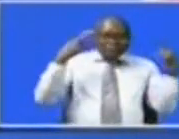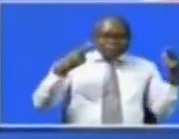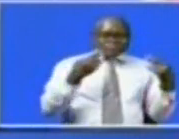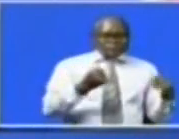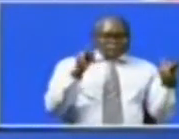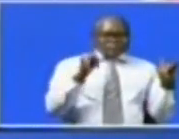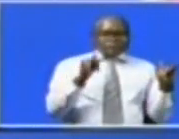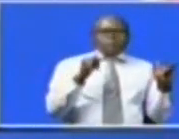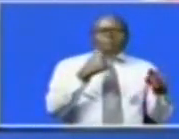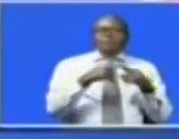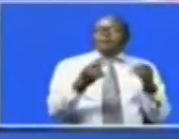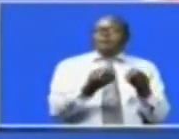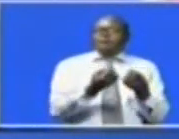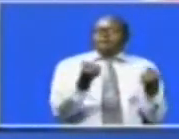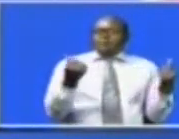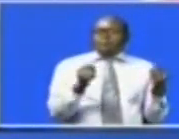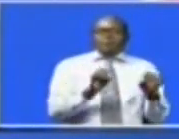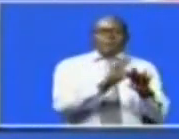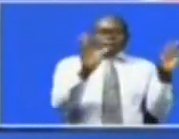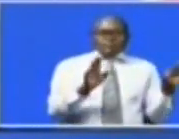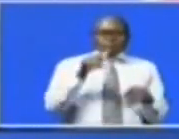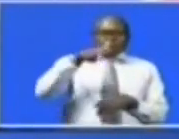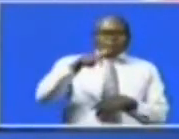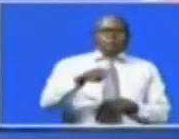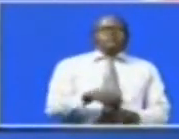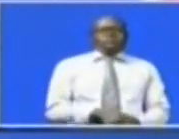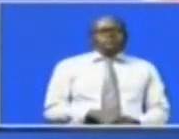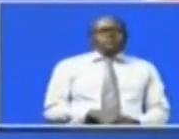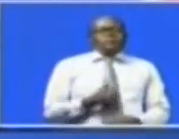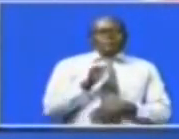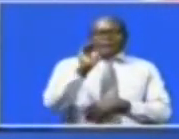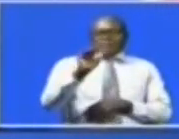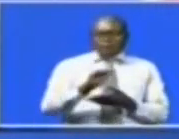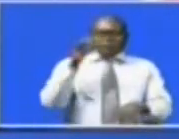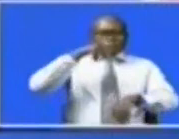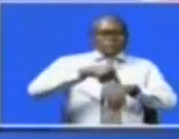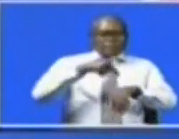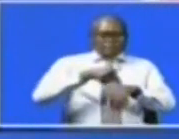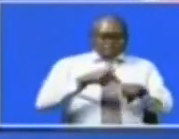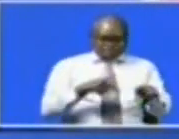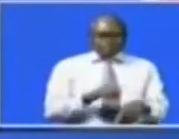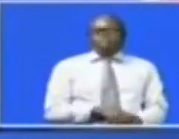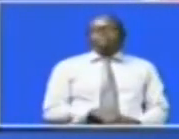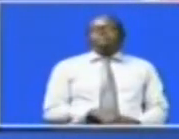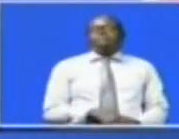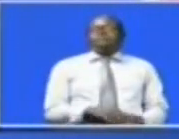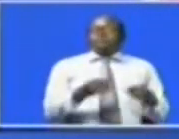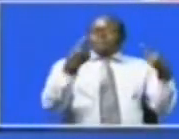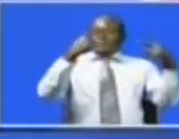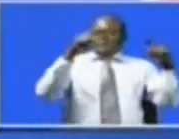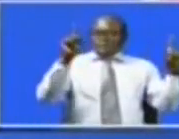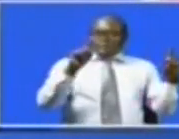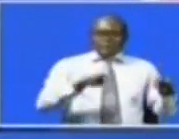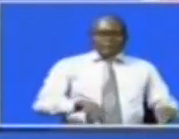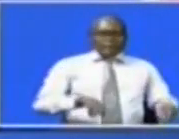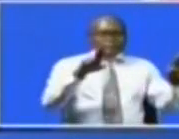few clarifications I want to make here, and now I crave your indulgence. Give me a little bit more time. The success in